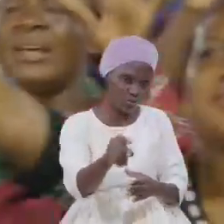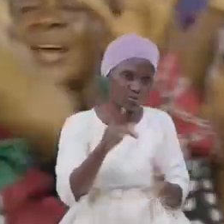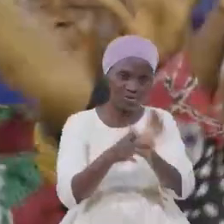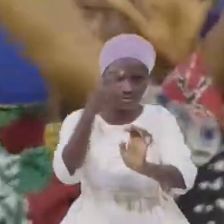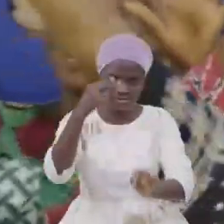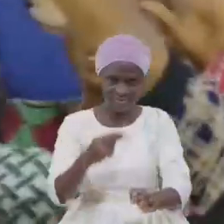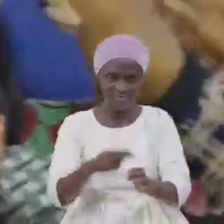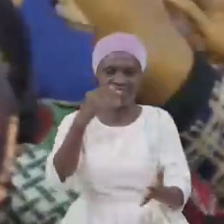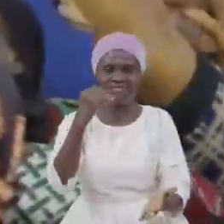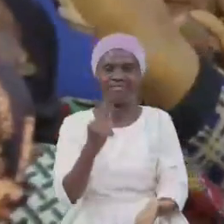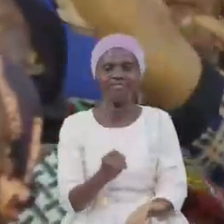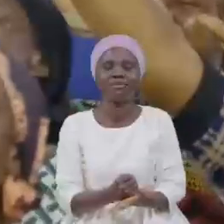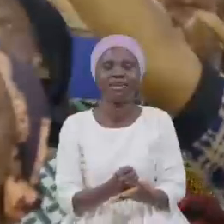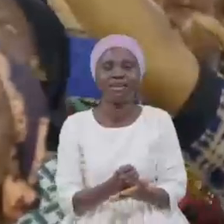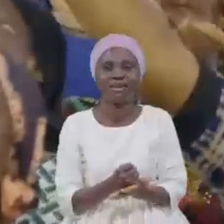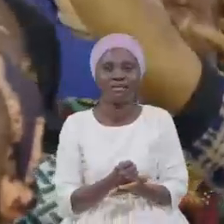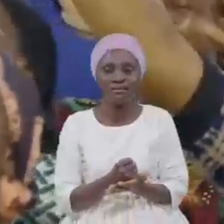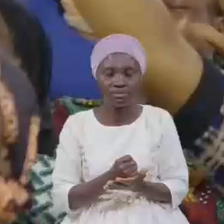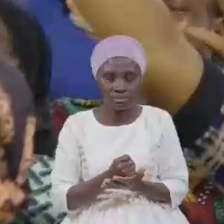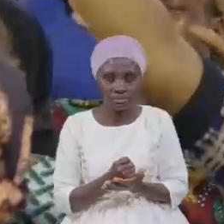Jesus' name.